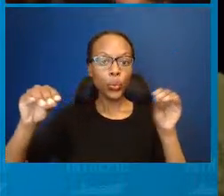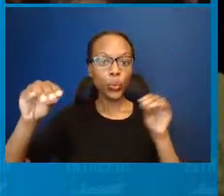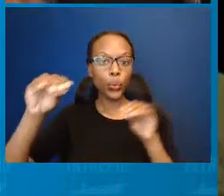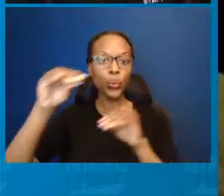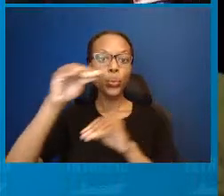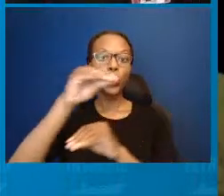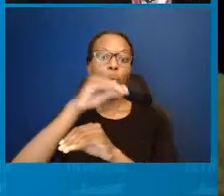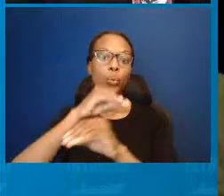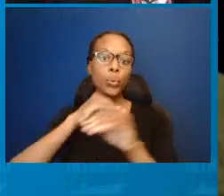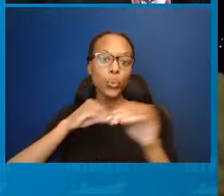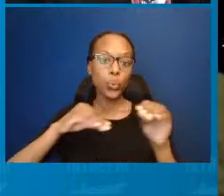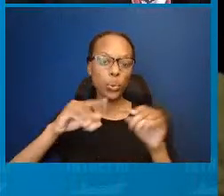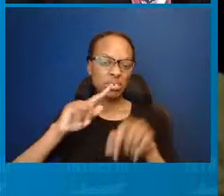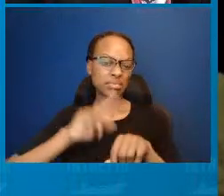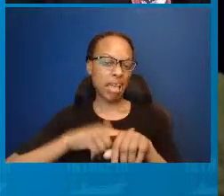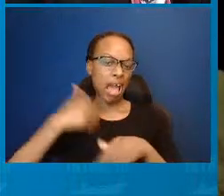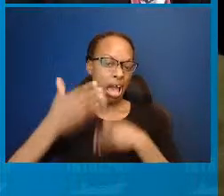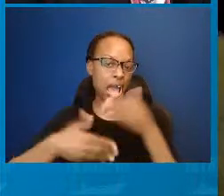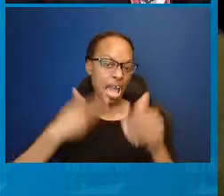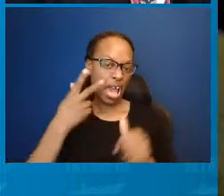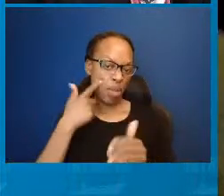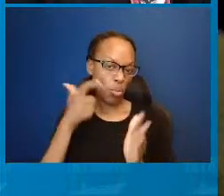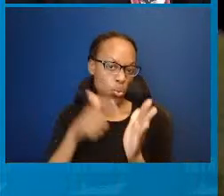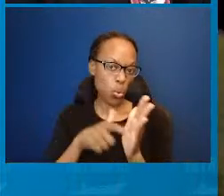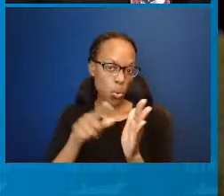on, they're just going to be moving through the night sky.